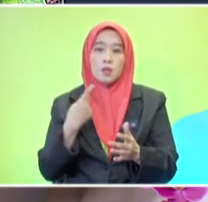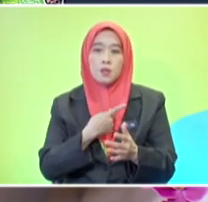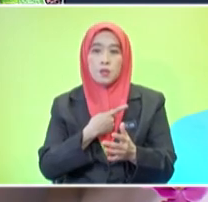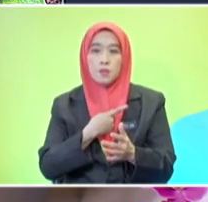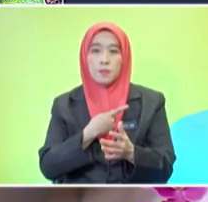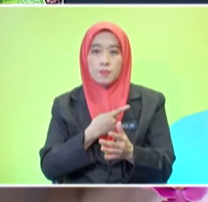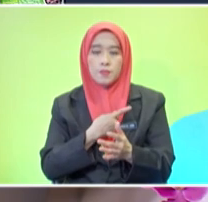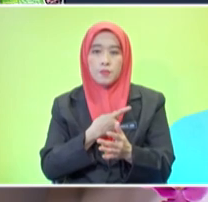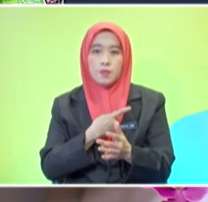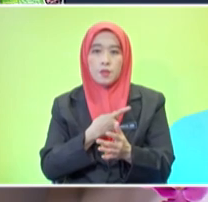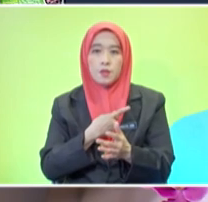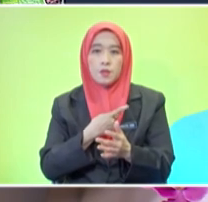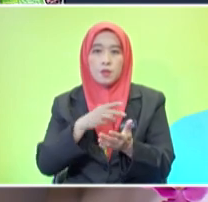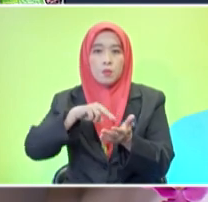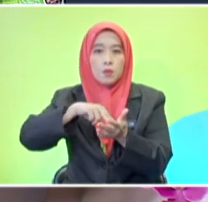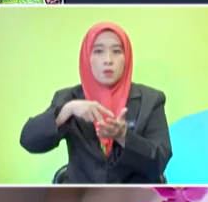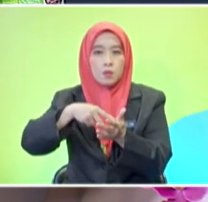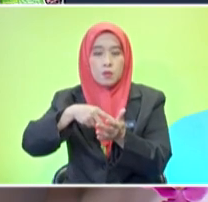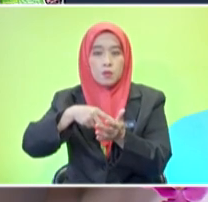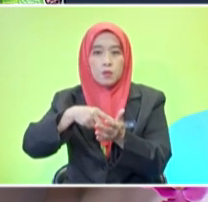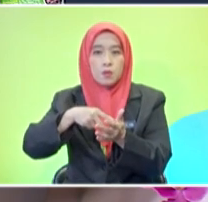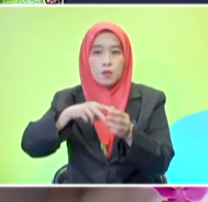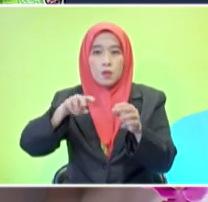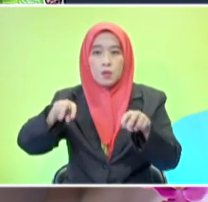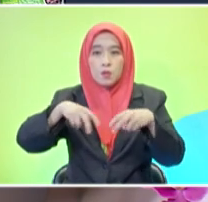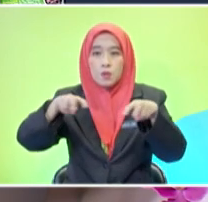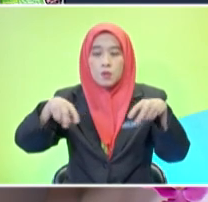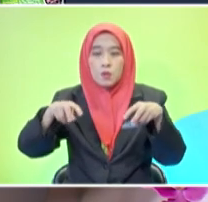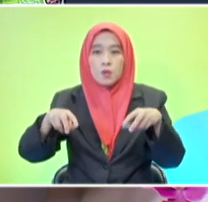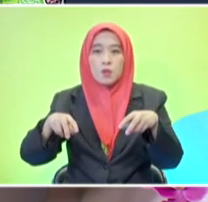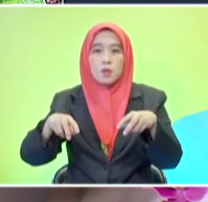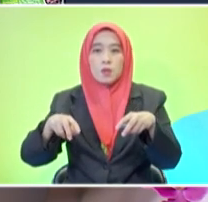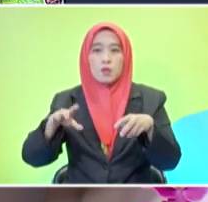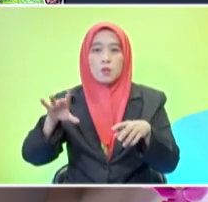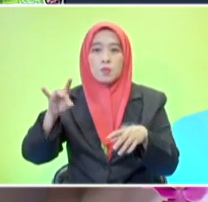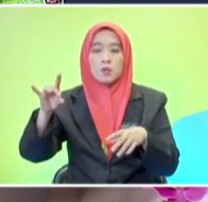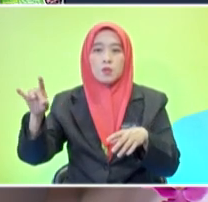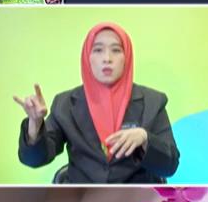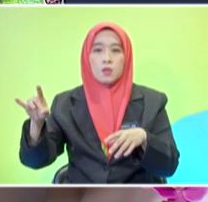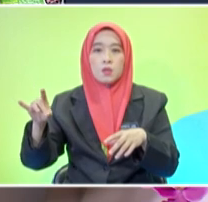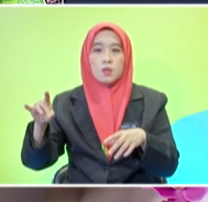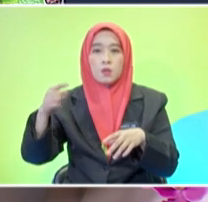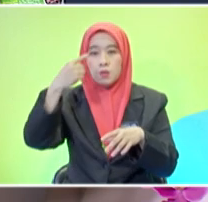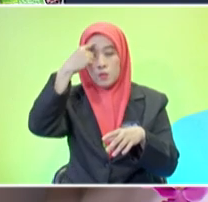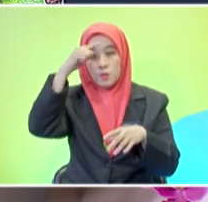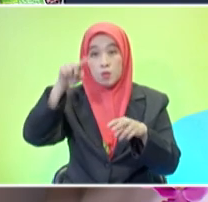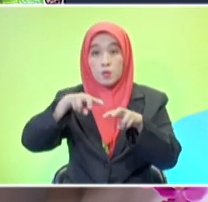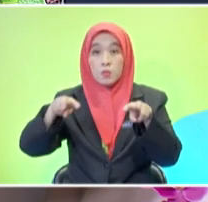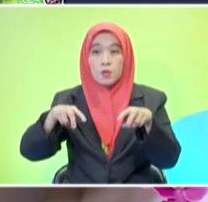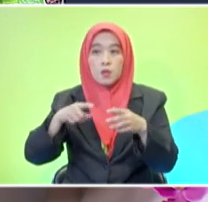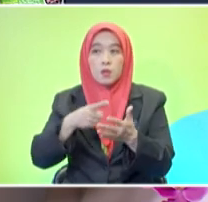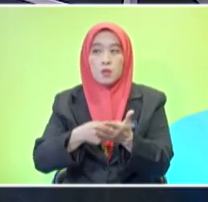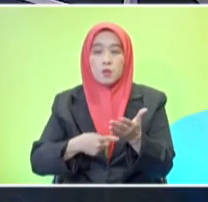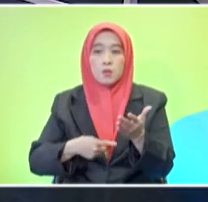variable. Means the person who does the experiment has the choice to do what to conduct the experiment. As how he see